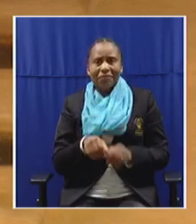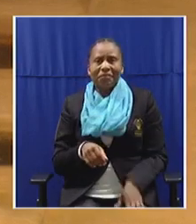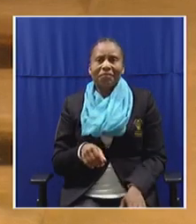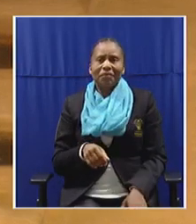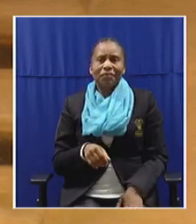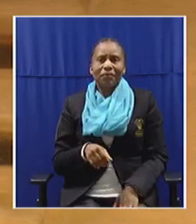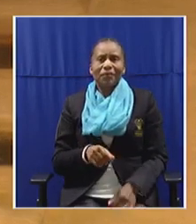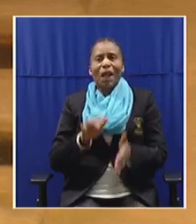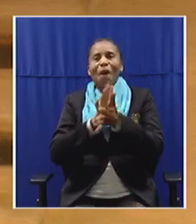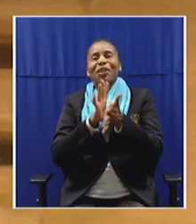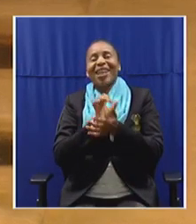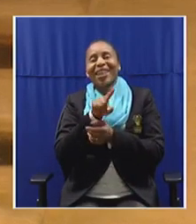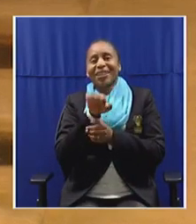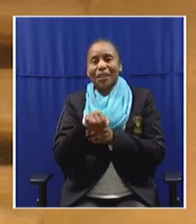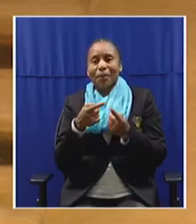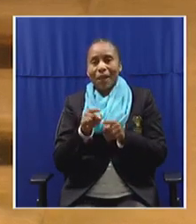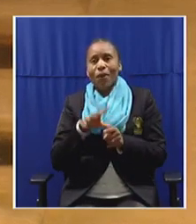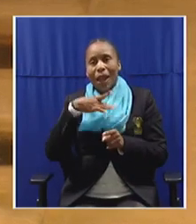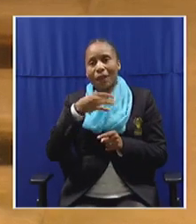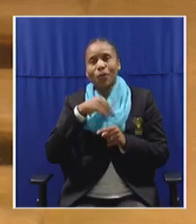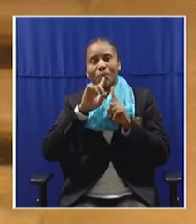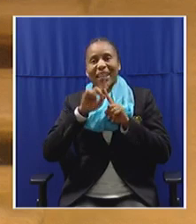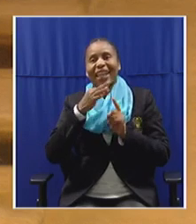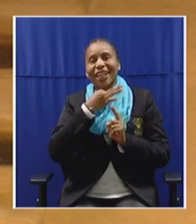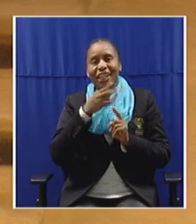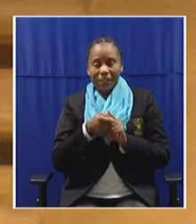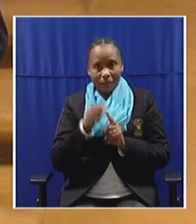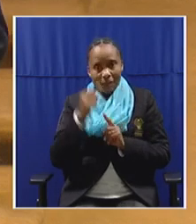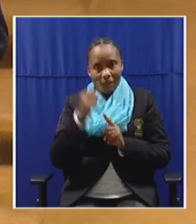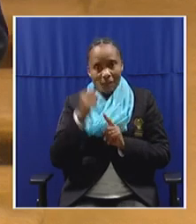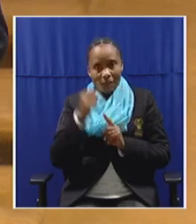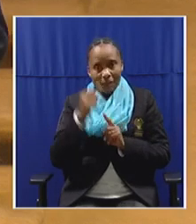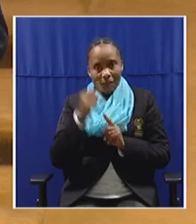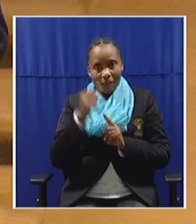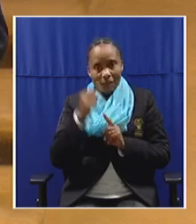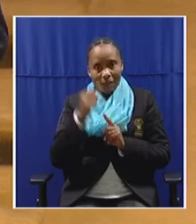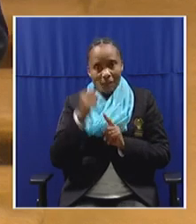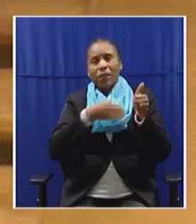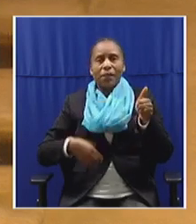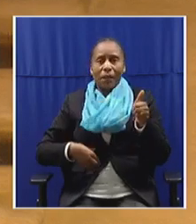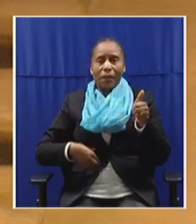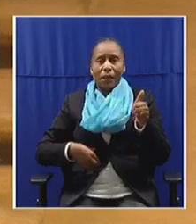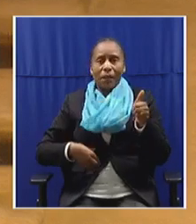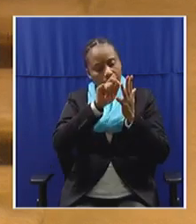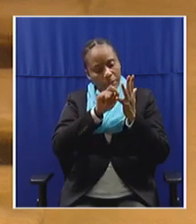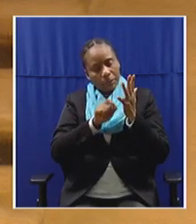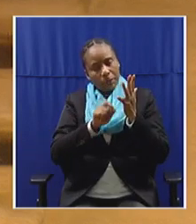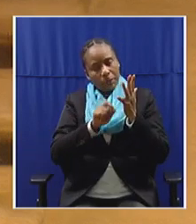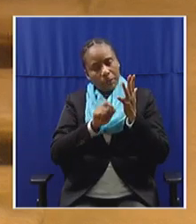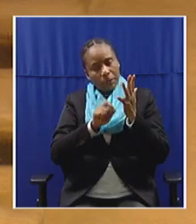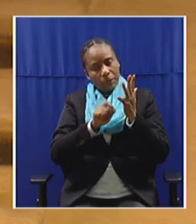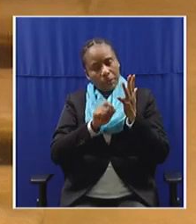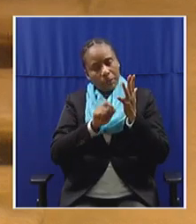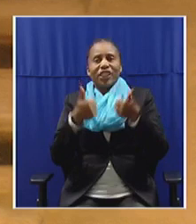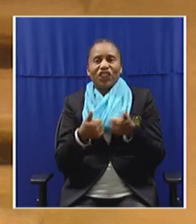I appreciate it. Yes. I think the Honourable Deputy President have mentioned the challenges of the